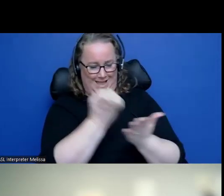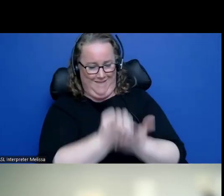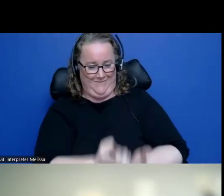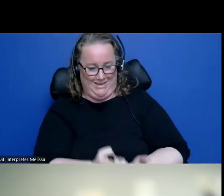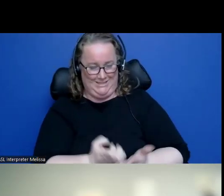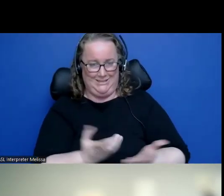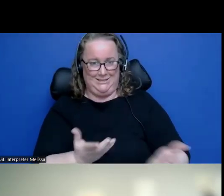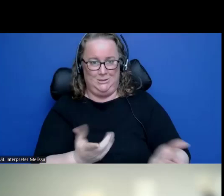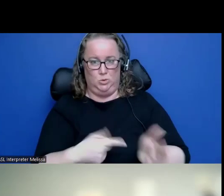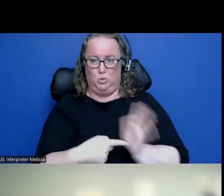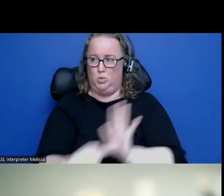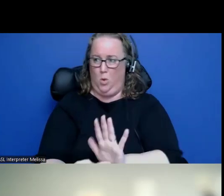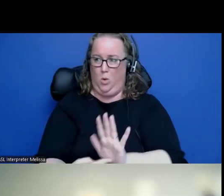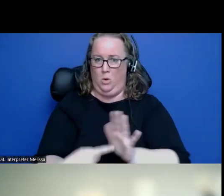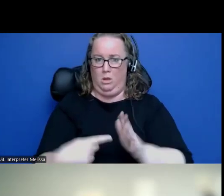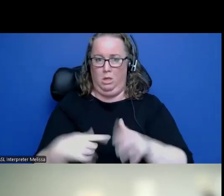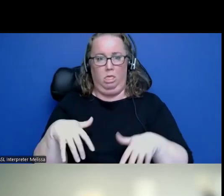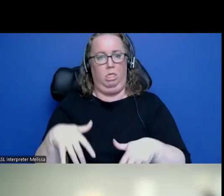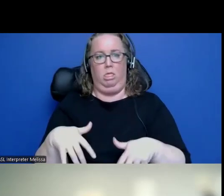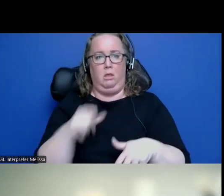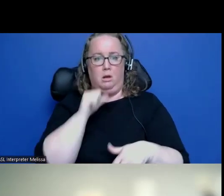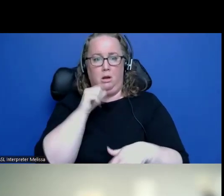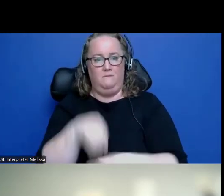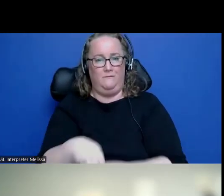contradicted that he was catatonic.